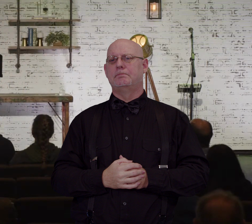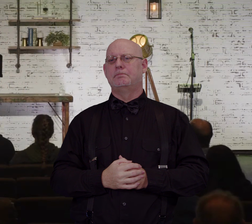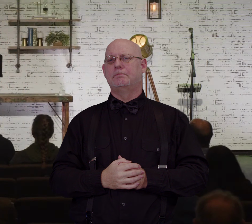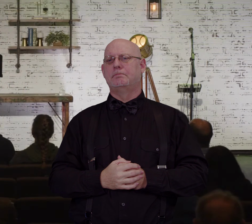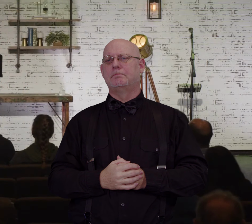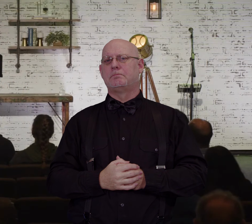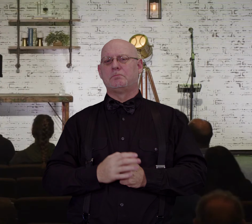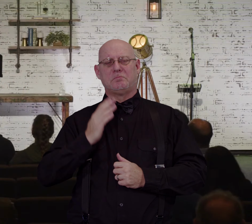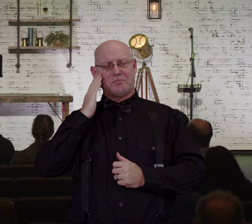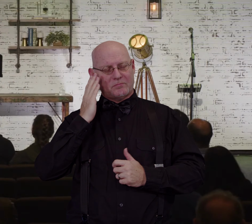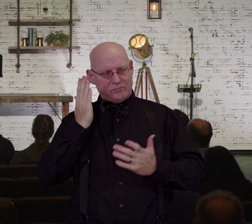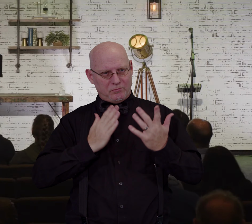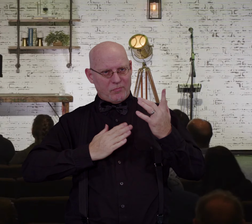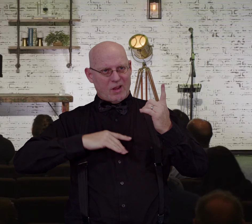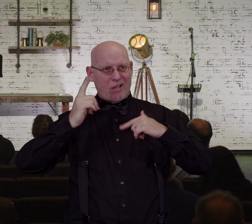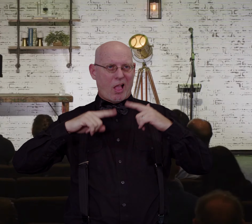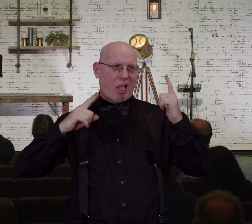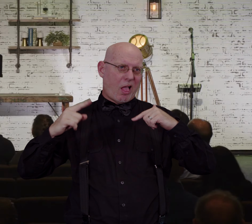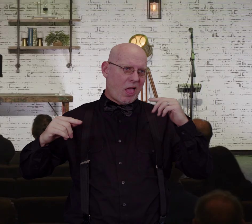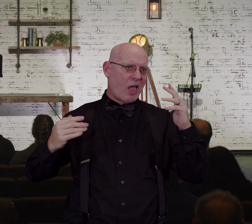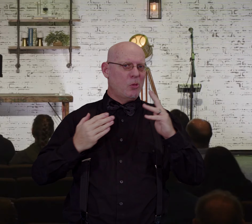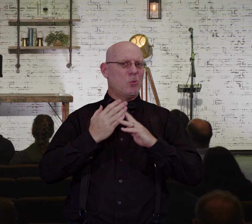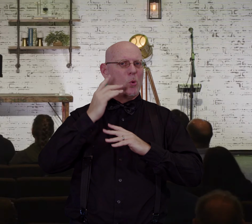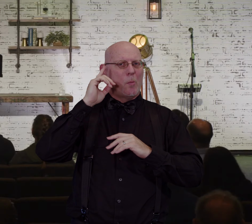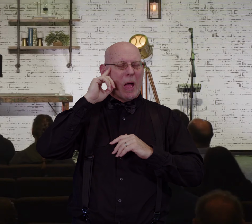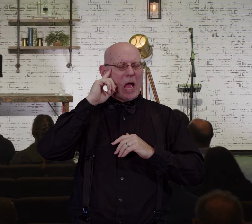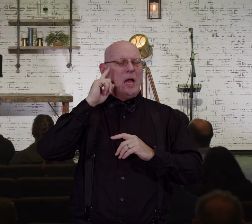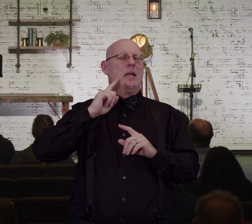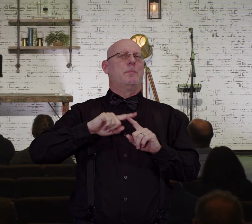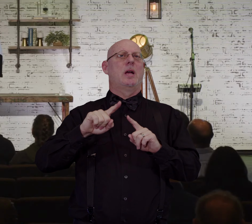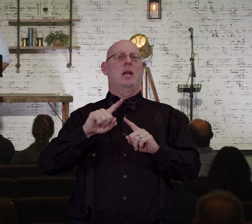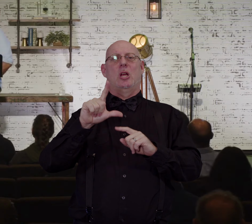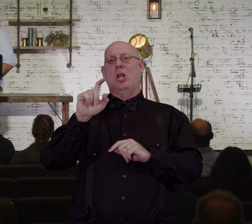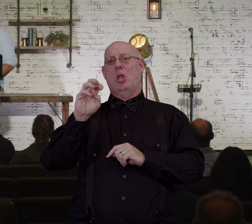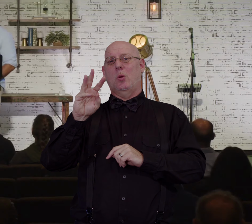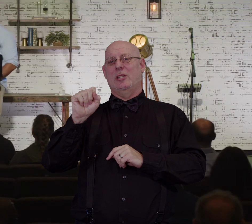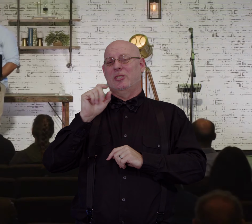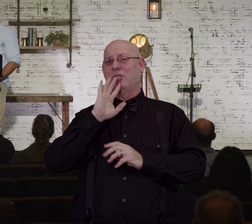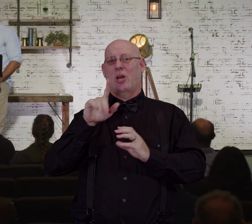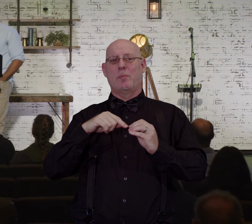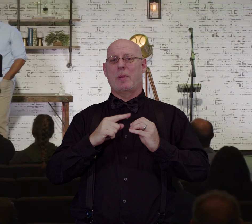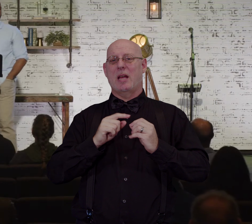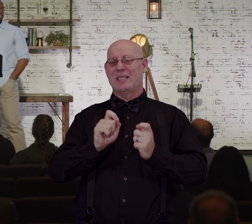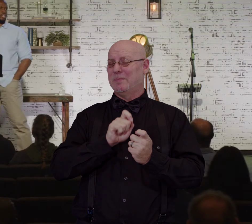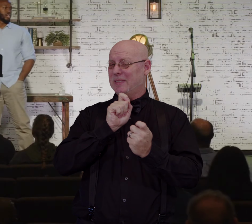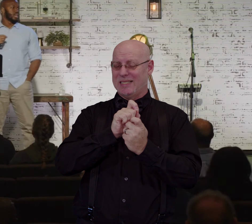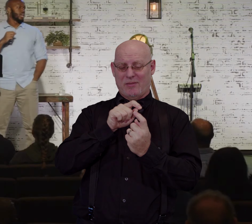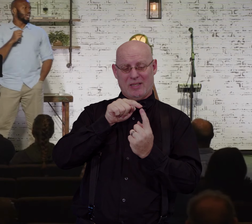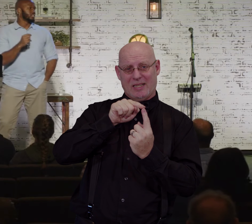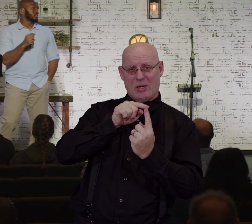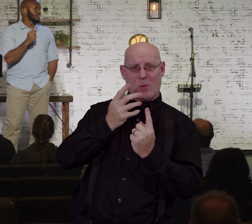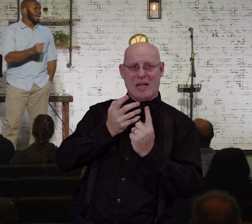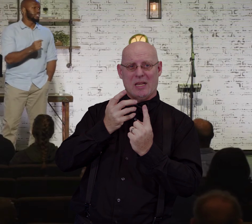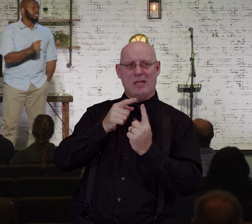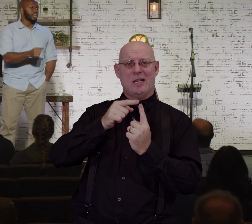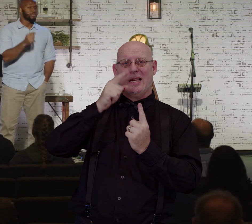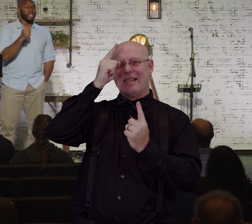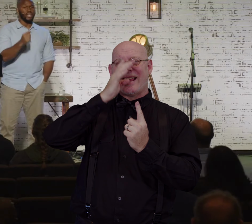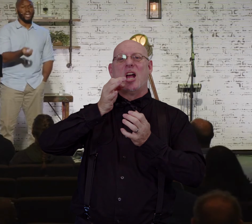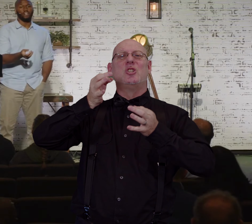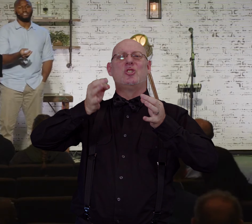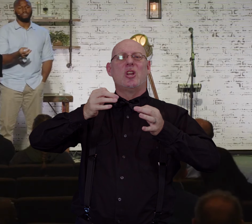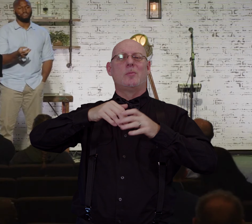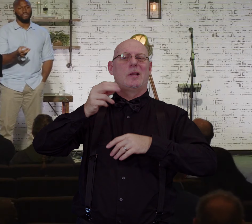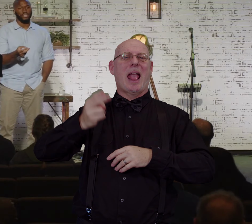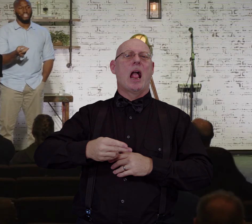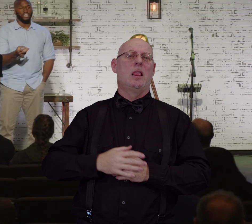And I know there's probably different things that have ran through our mind, but the thing that Lewis is talking about here in particular is God's judgment in